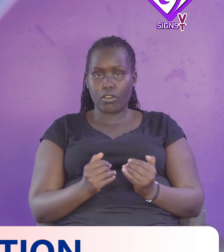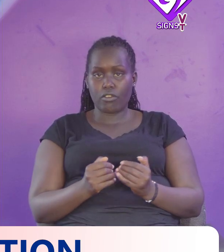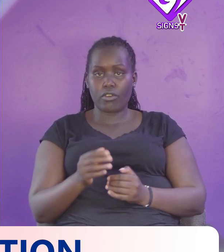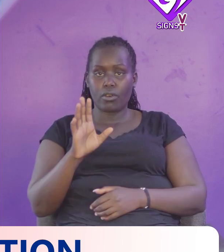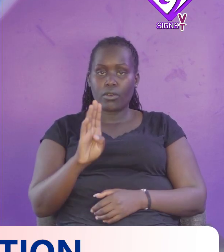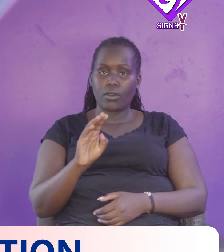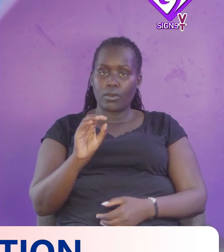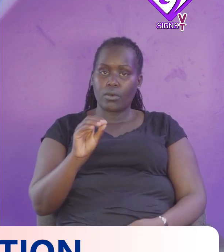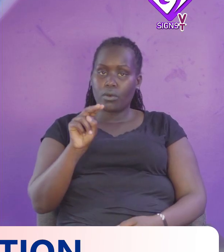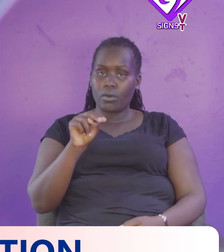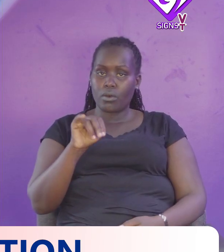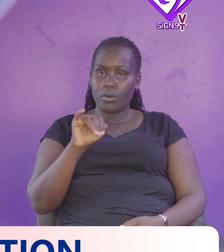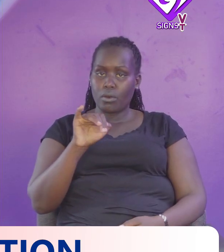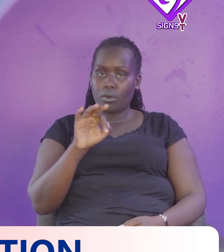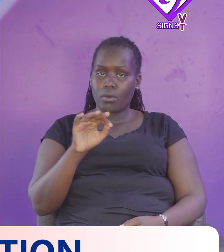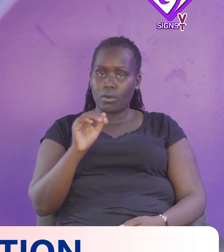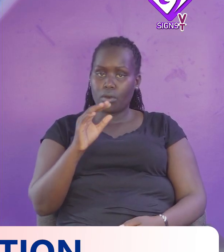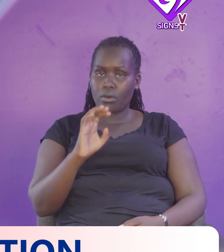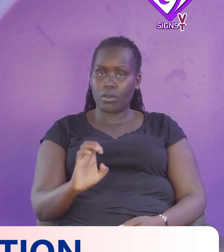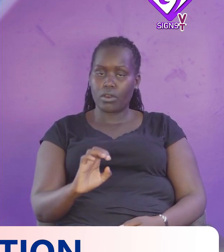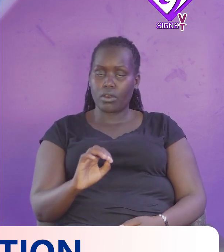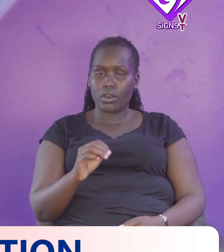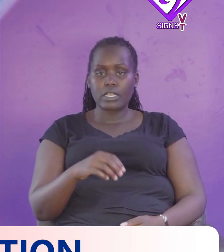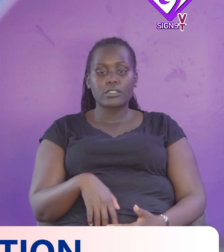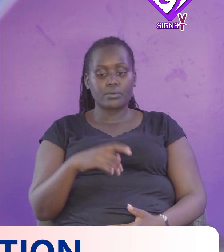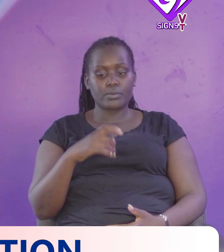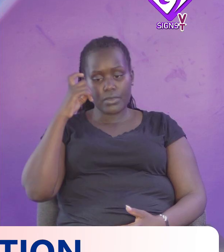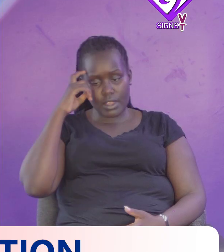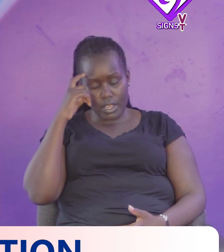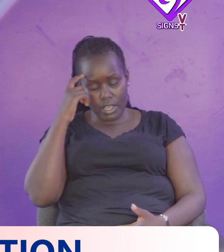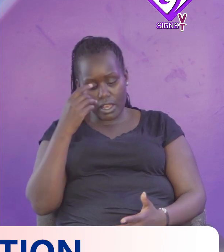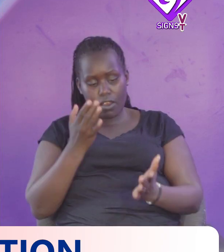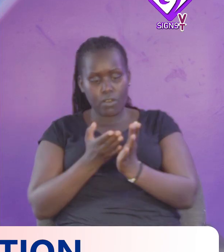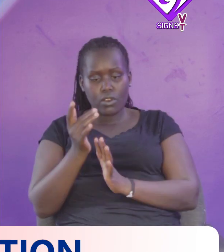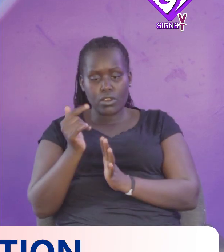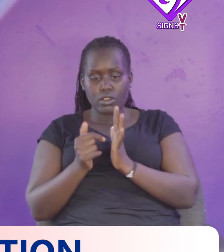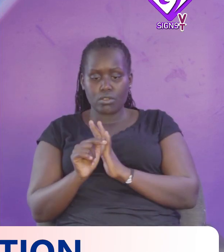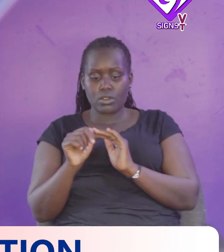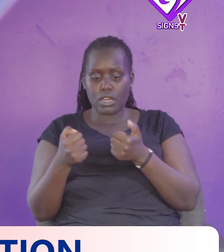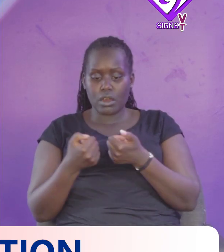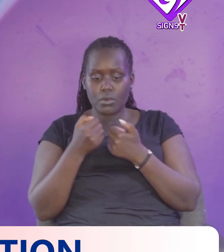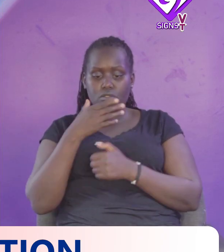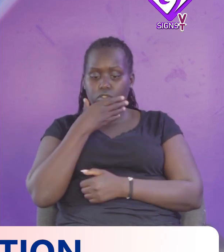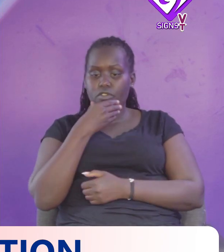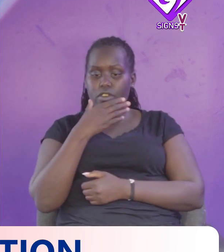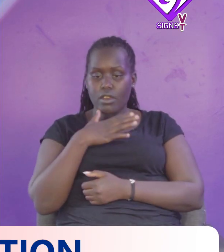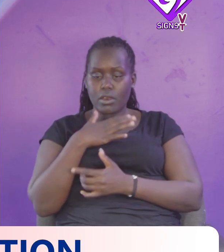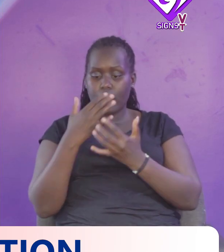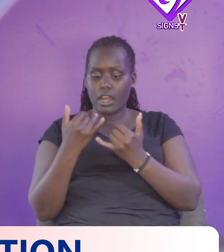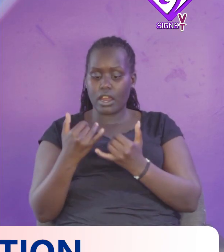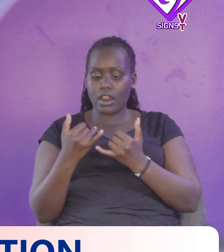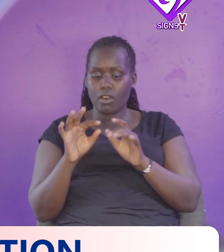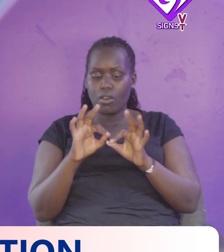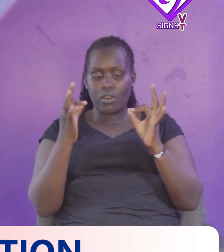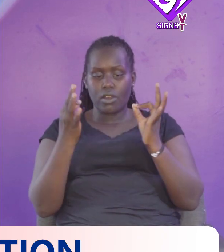Mwangi, thinking through, this is what happened to my father. And now the